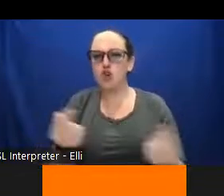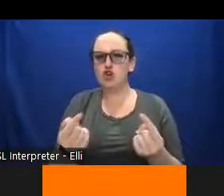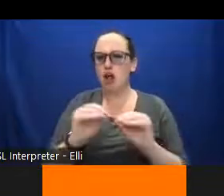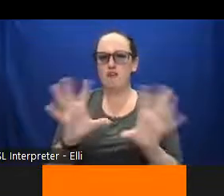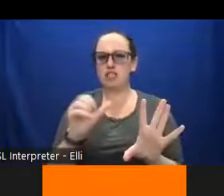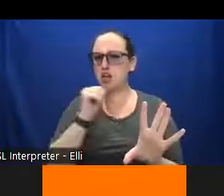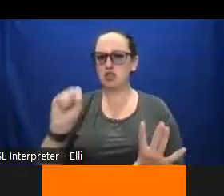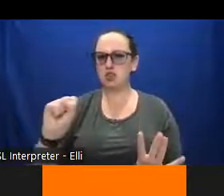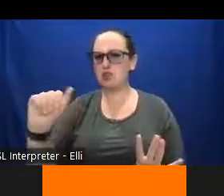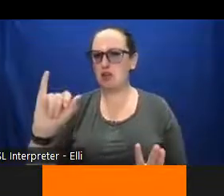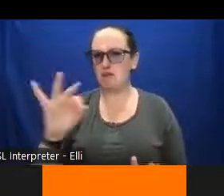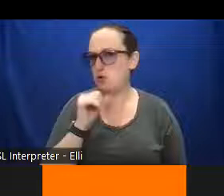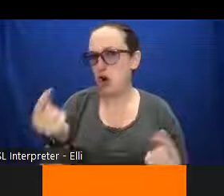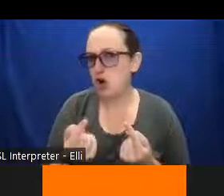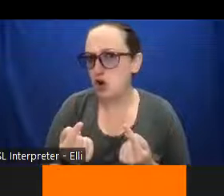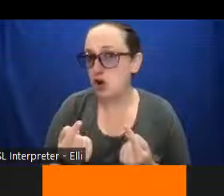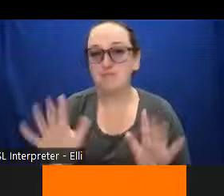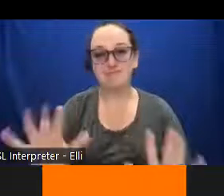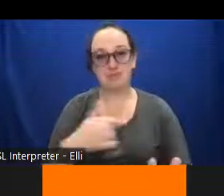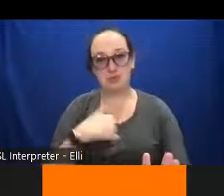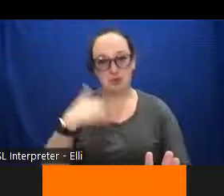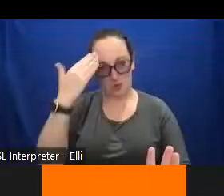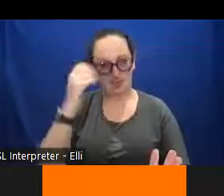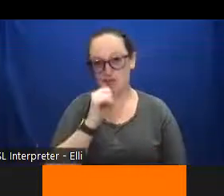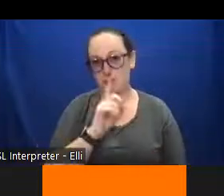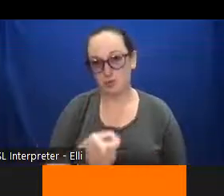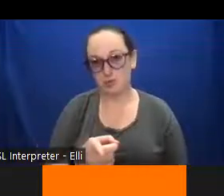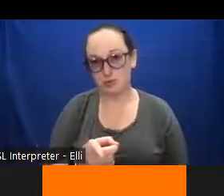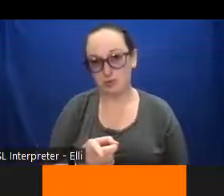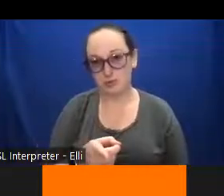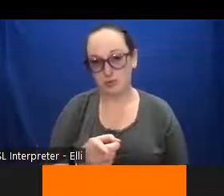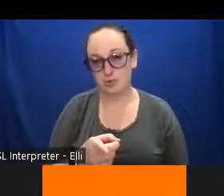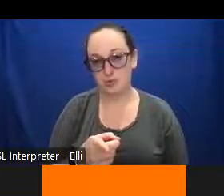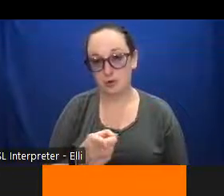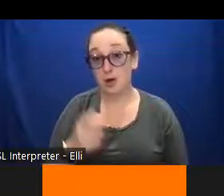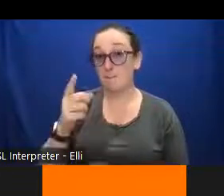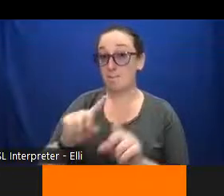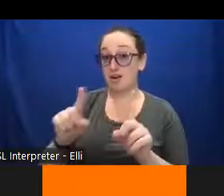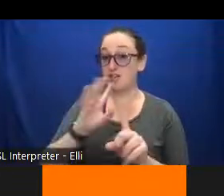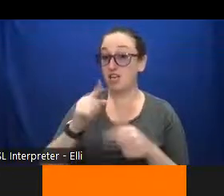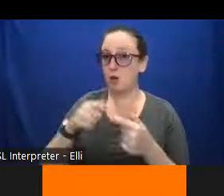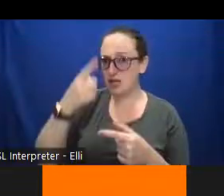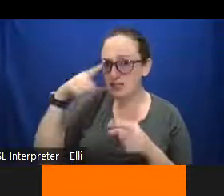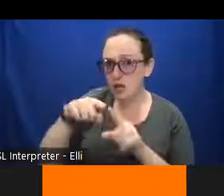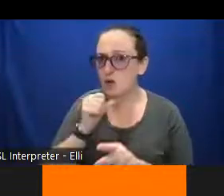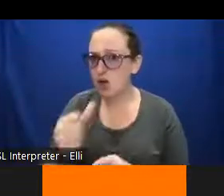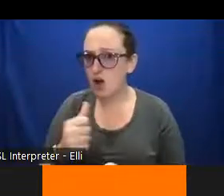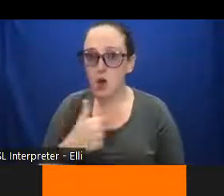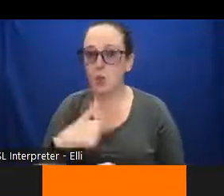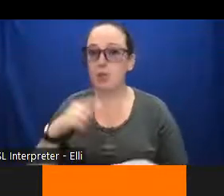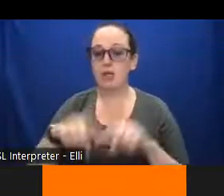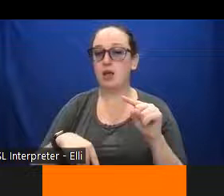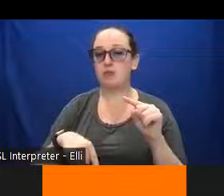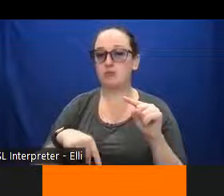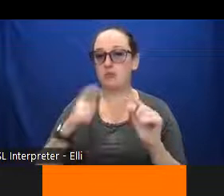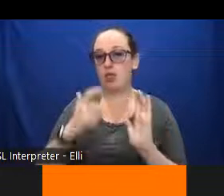So that consent piece is really something for the legal system. And we're not victim